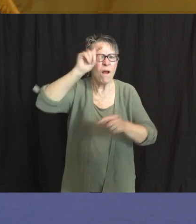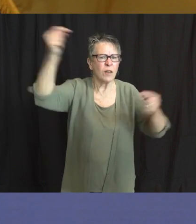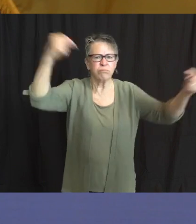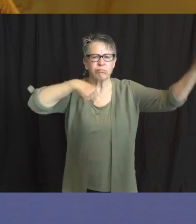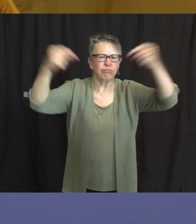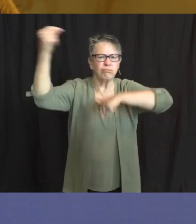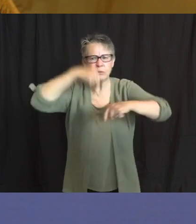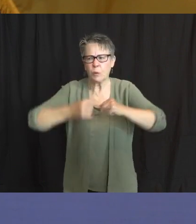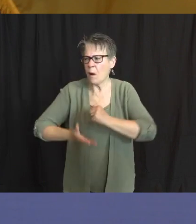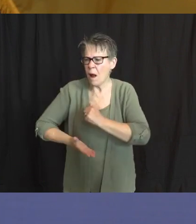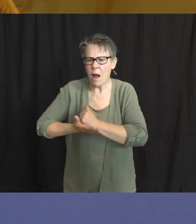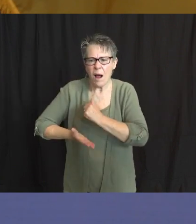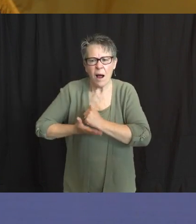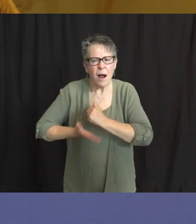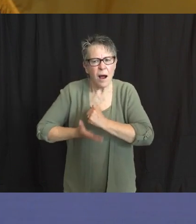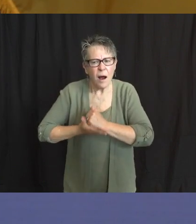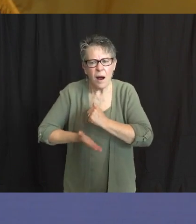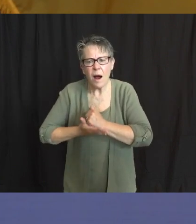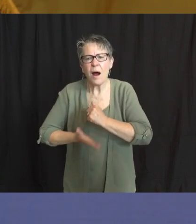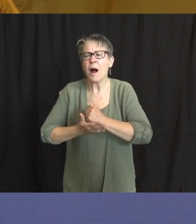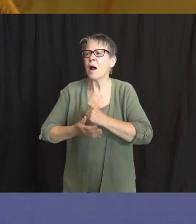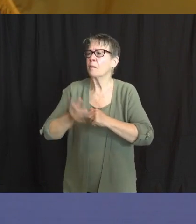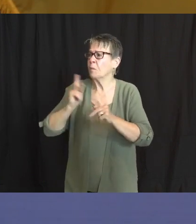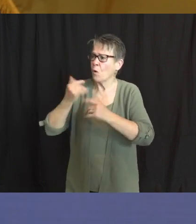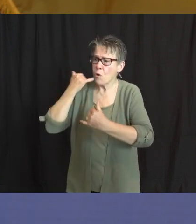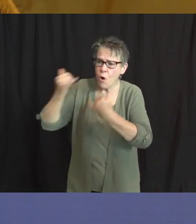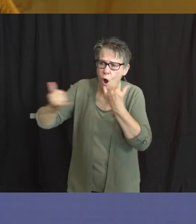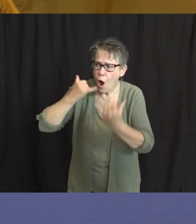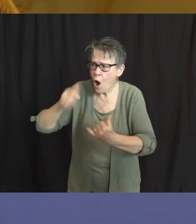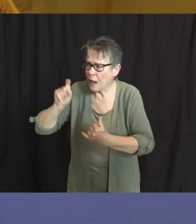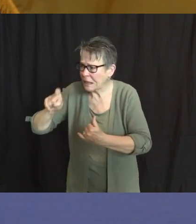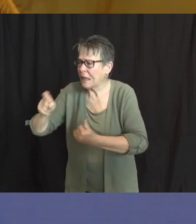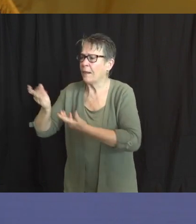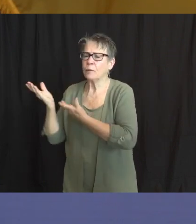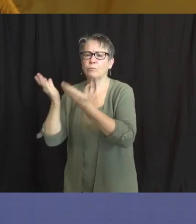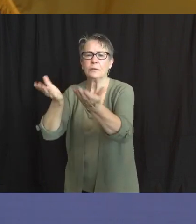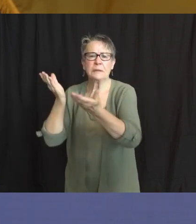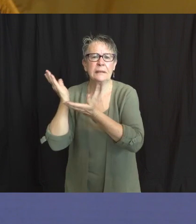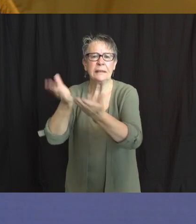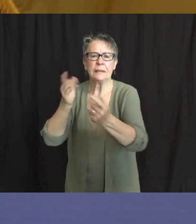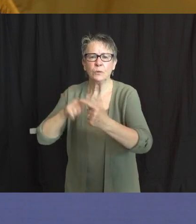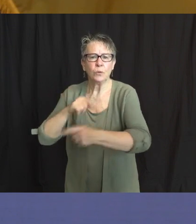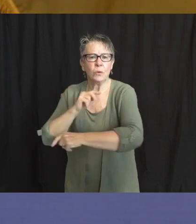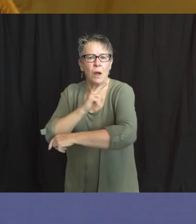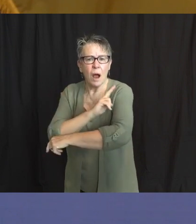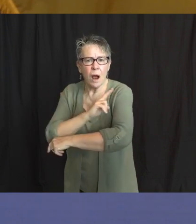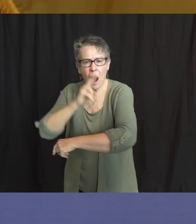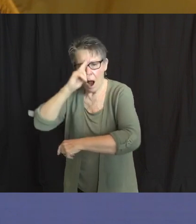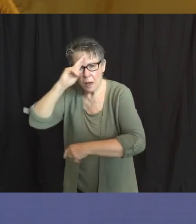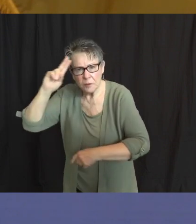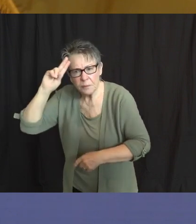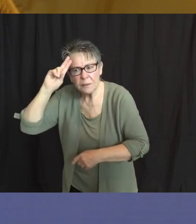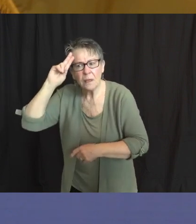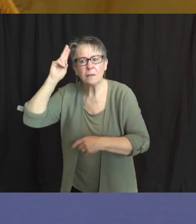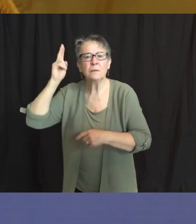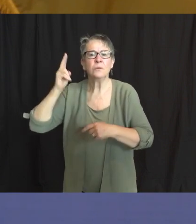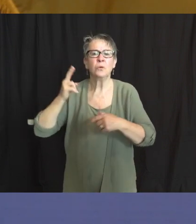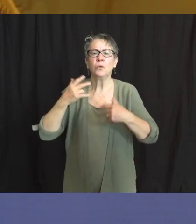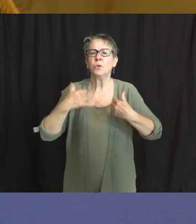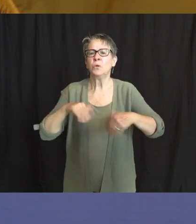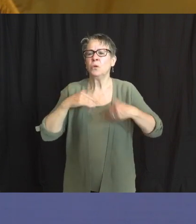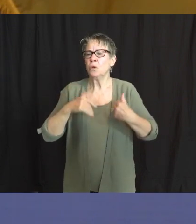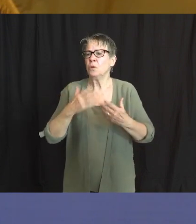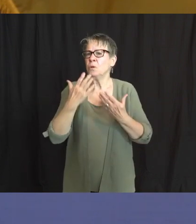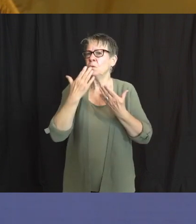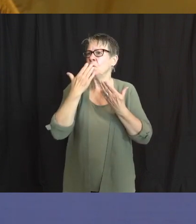and alternative care sites. We are grateful for all the EMS providers who put their lives at risk to save